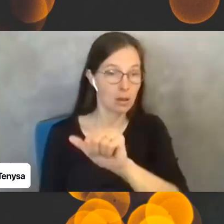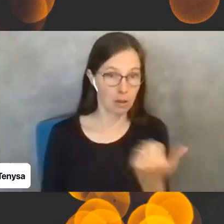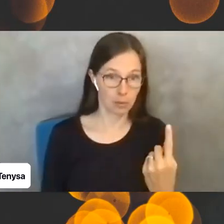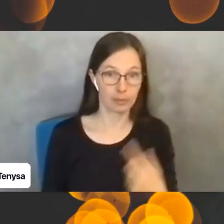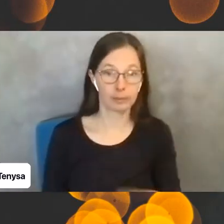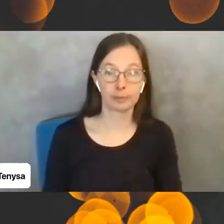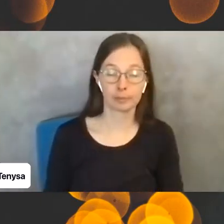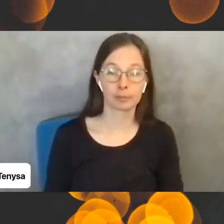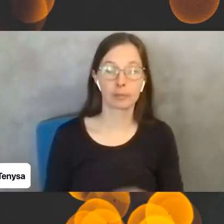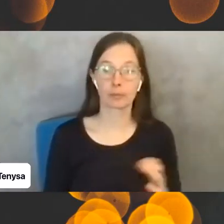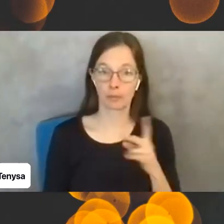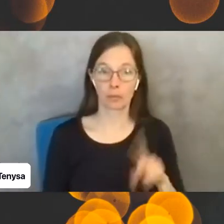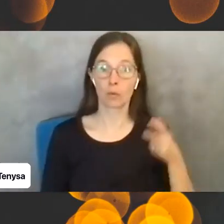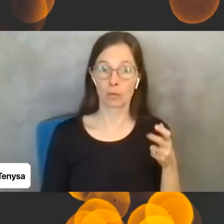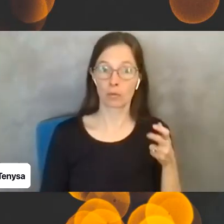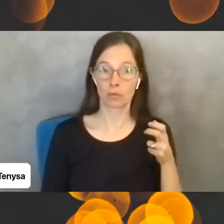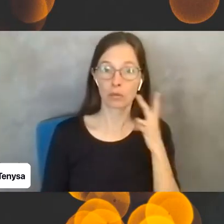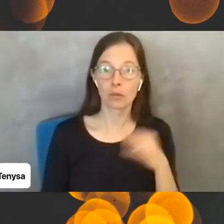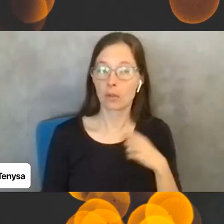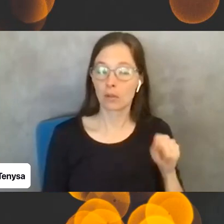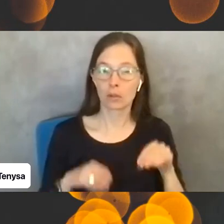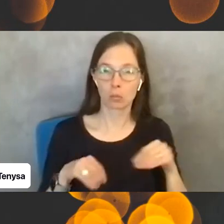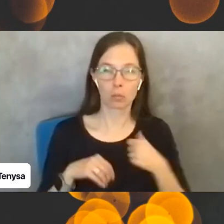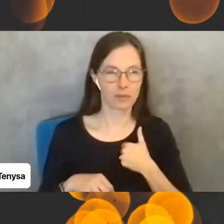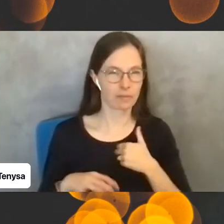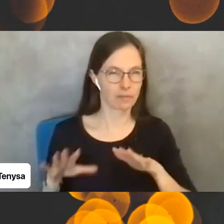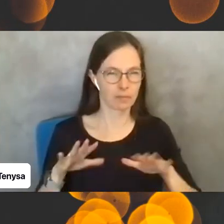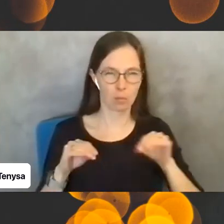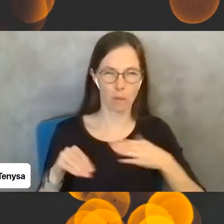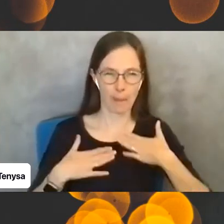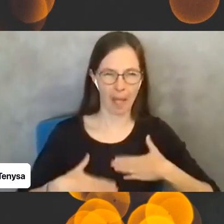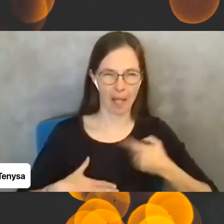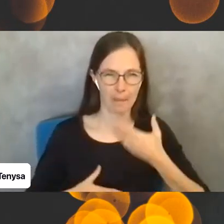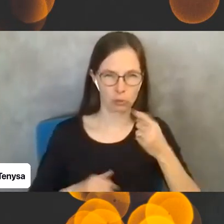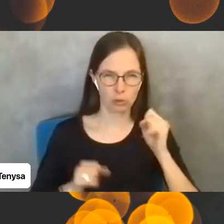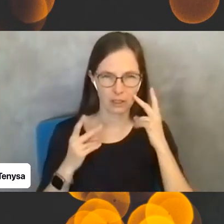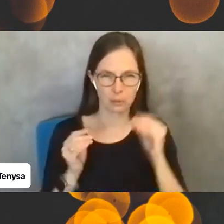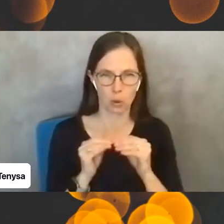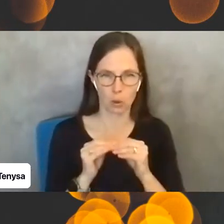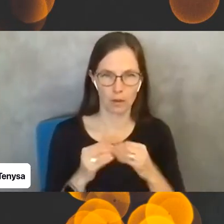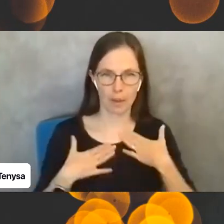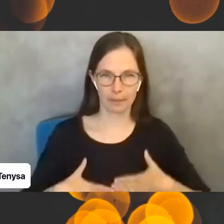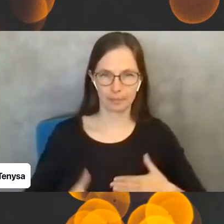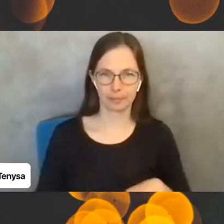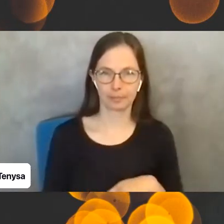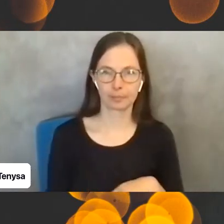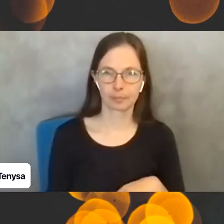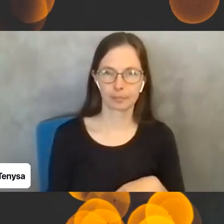Back to on guard. Let me see if I can like move this a little back so you can see more of the body.